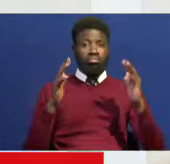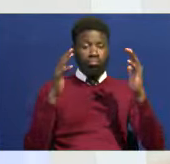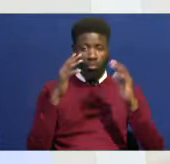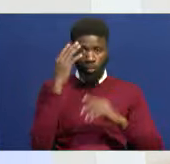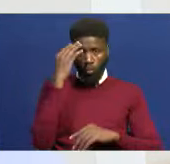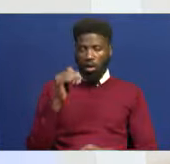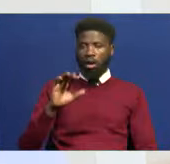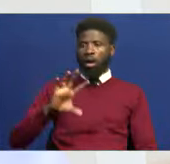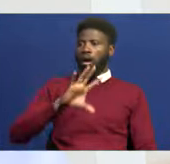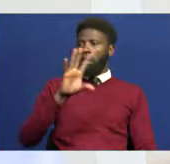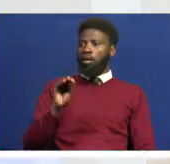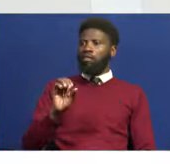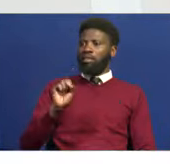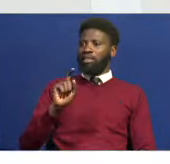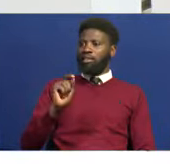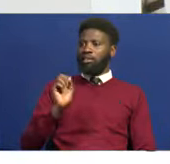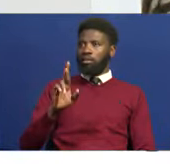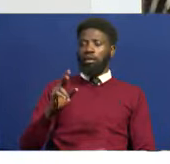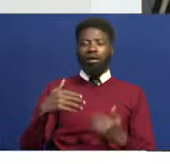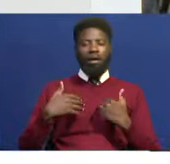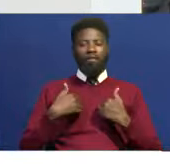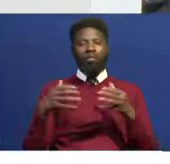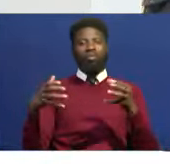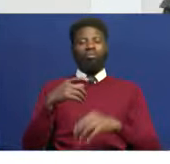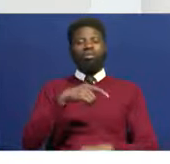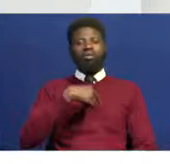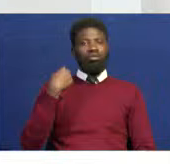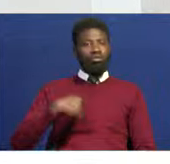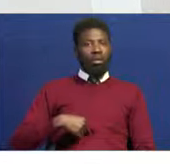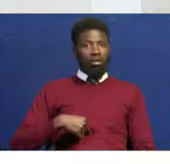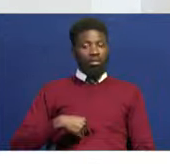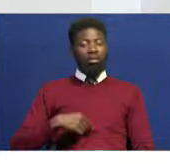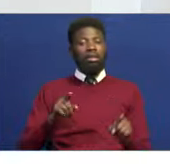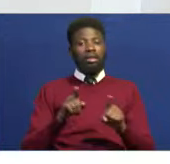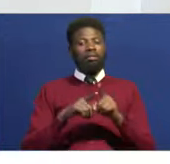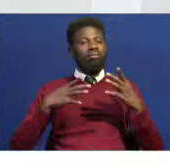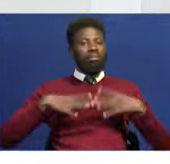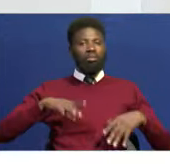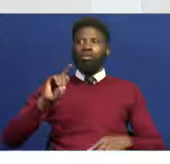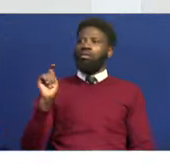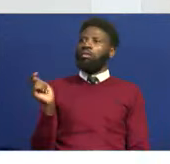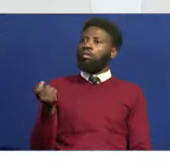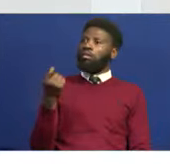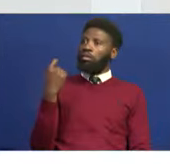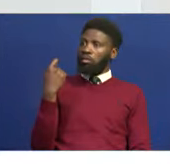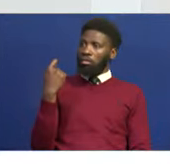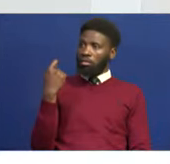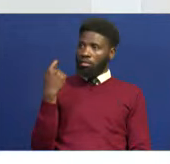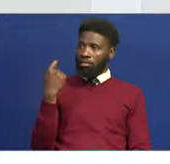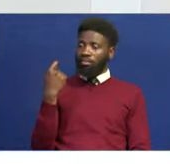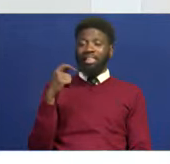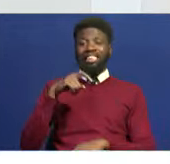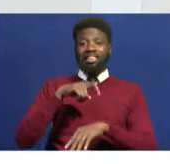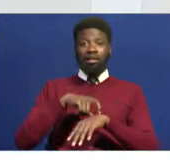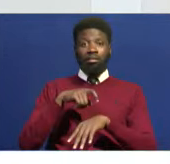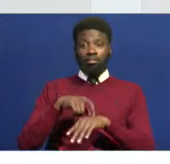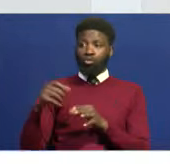comprises of the Chinese expatriates and the Kenyan expatriates. And through the collaboration of